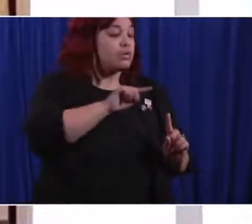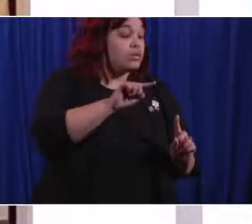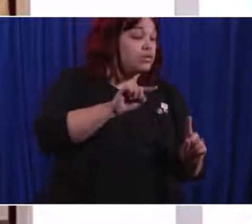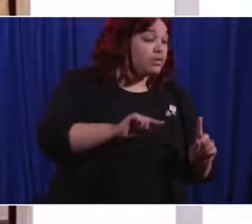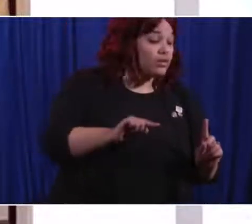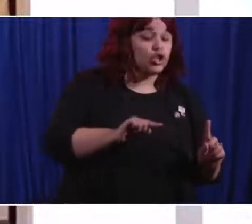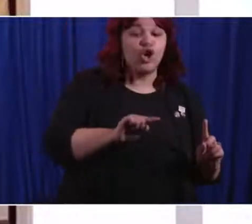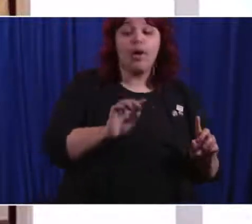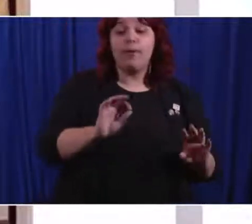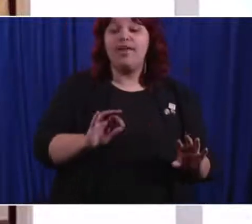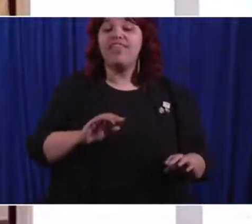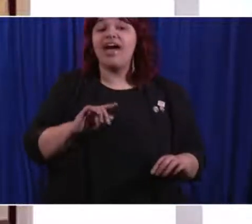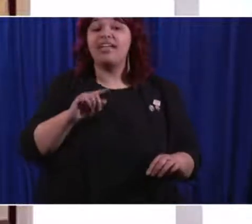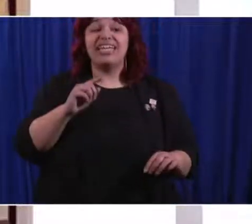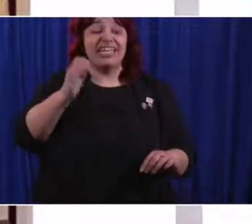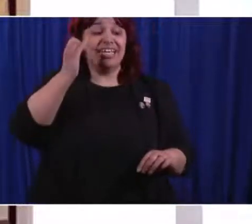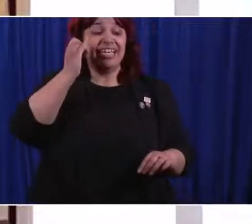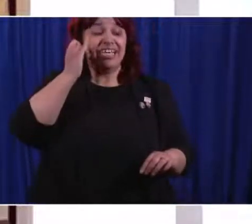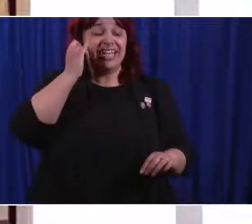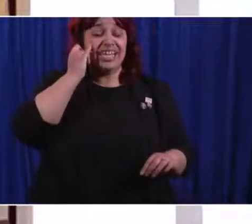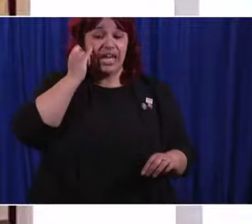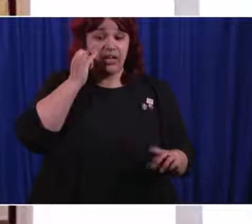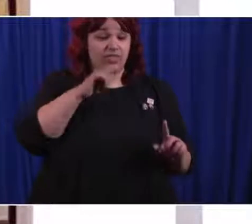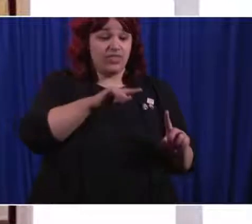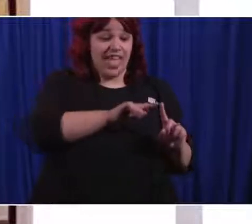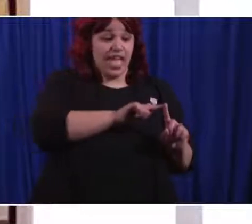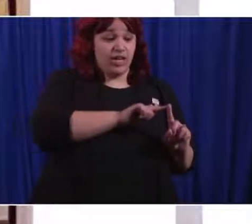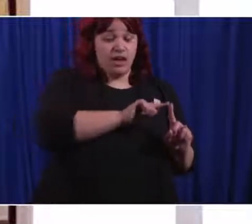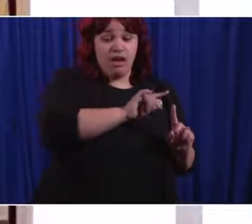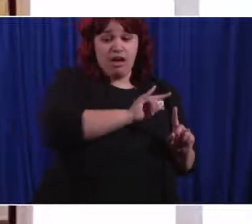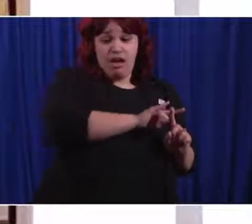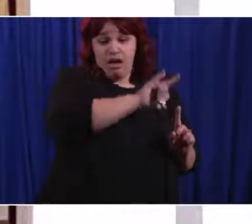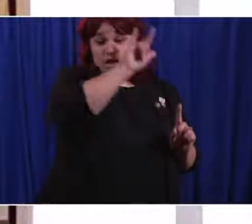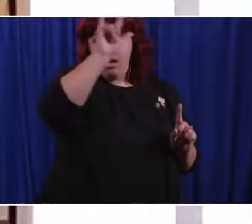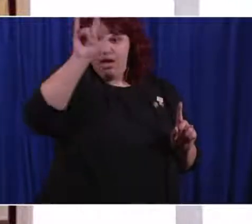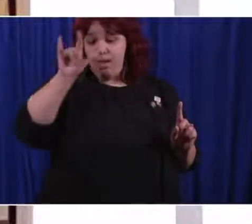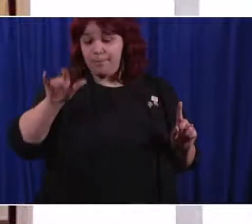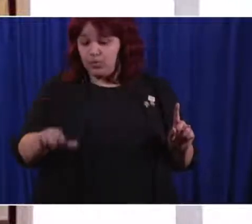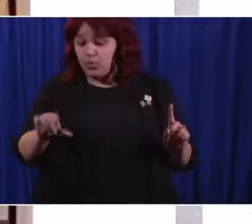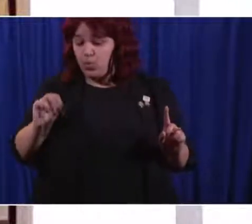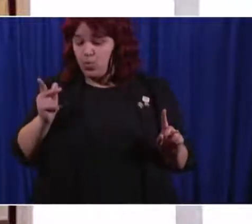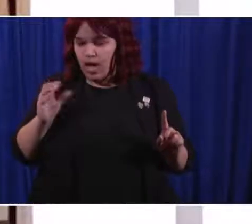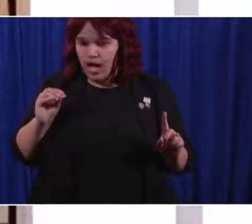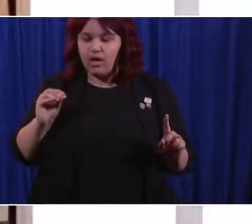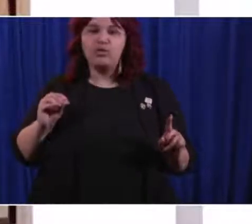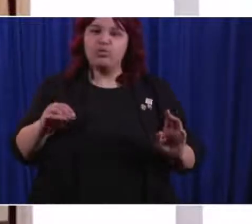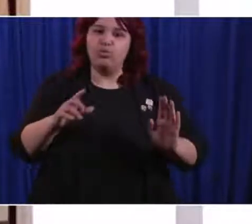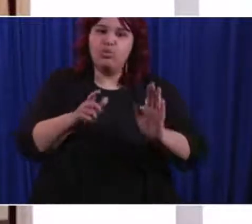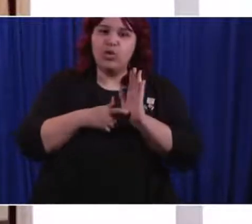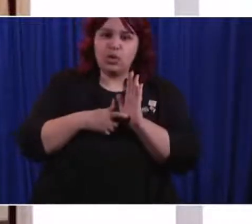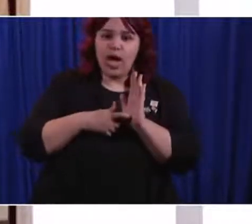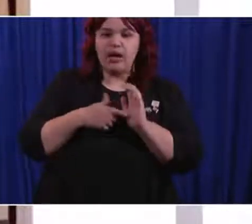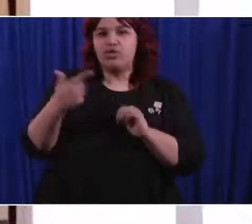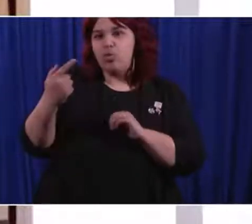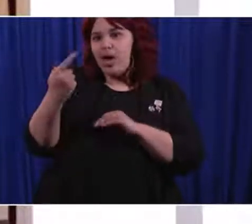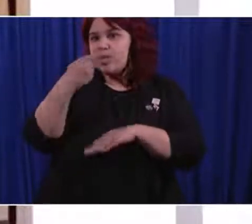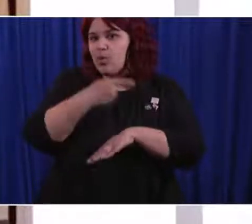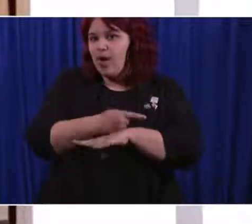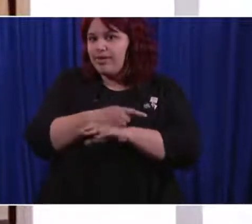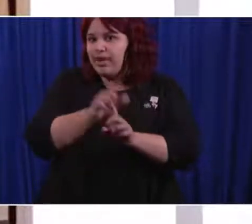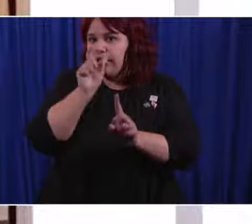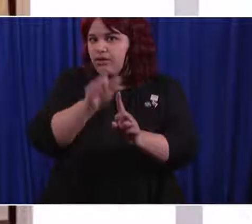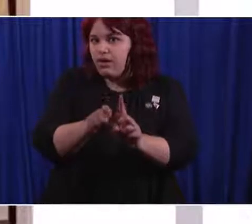21-day monitoring periods for travelers coming to Ohio from those